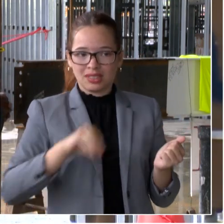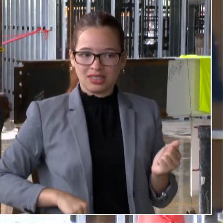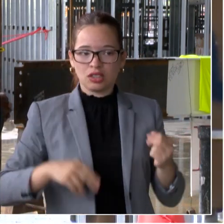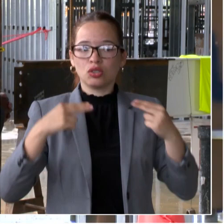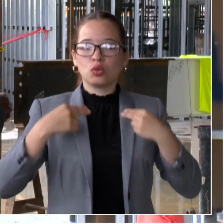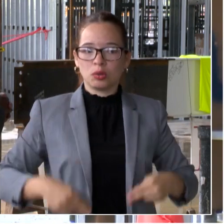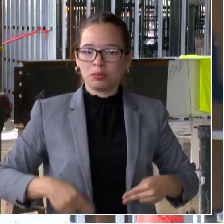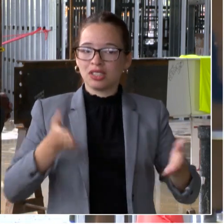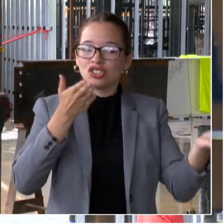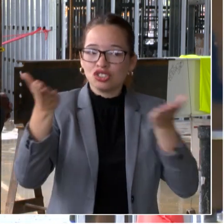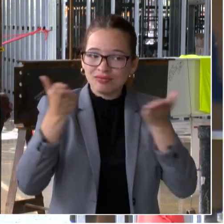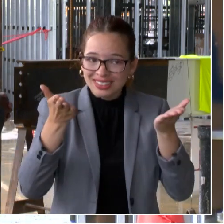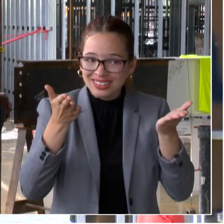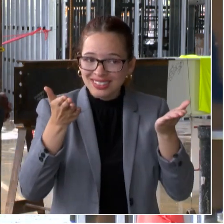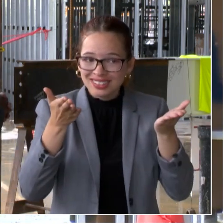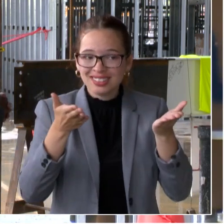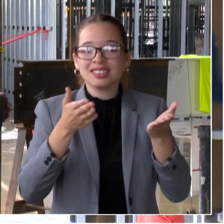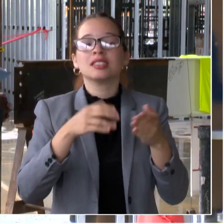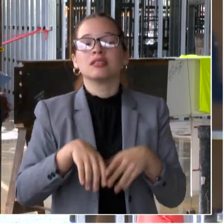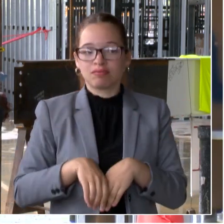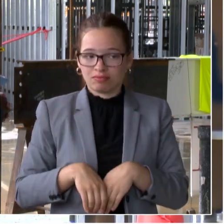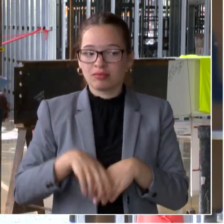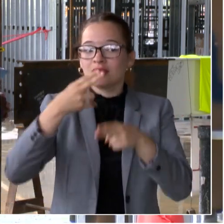big round of applause.